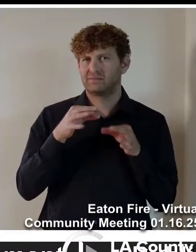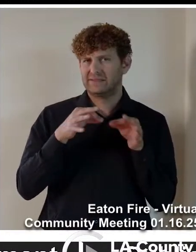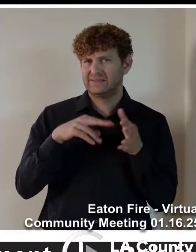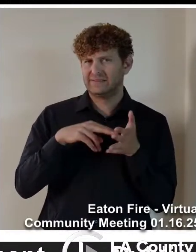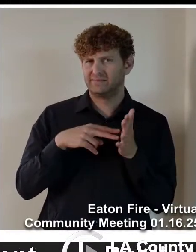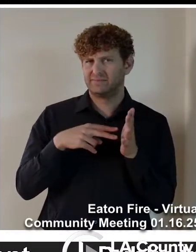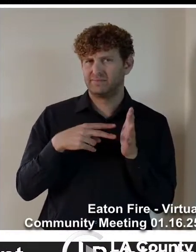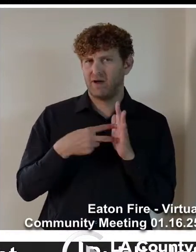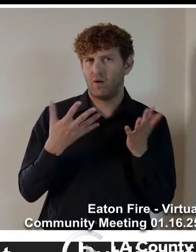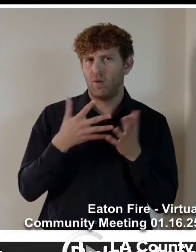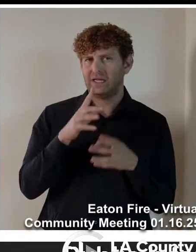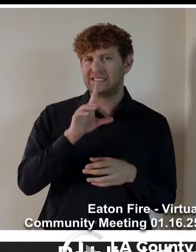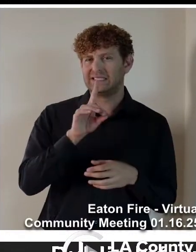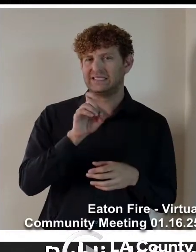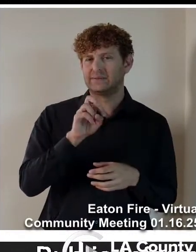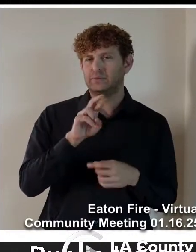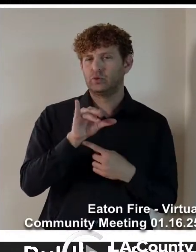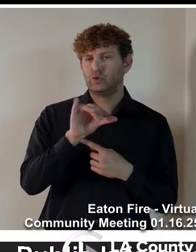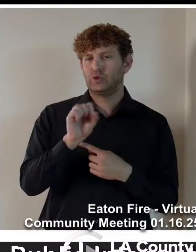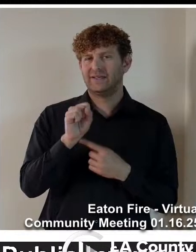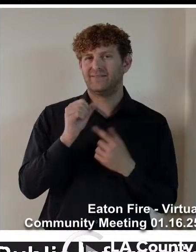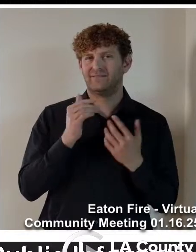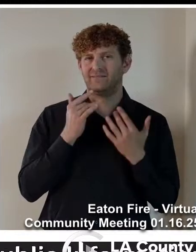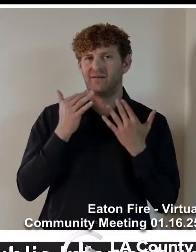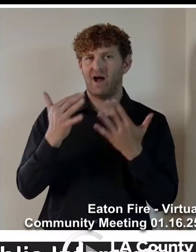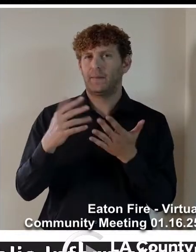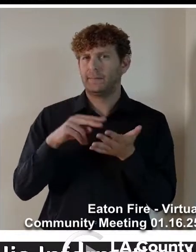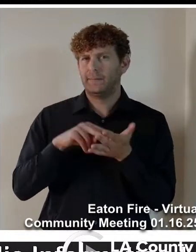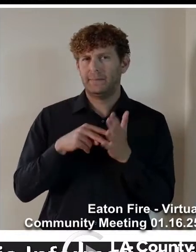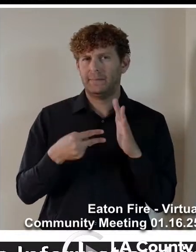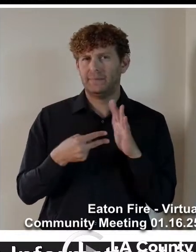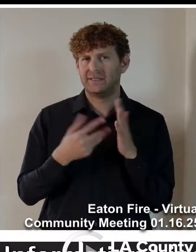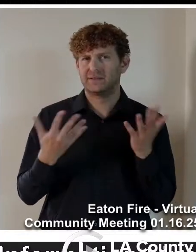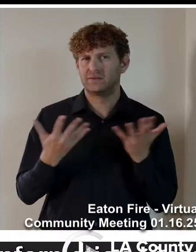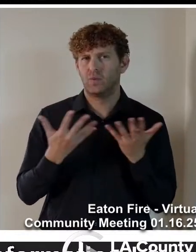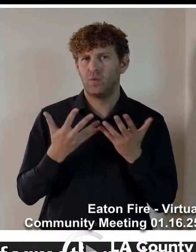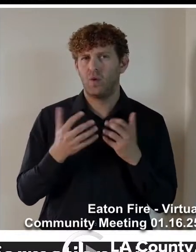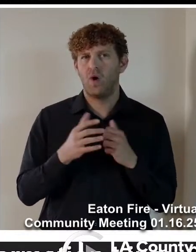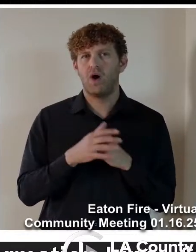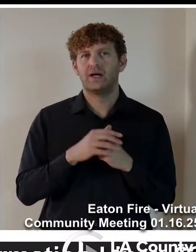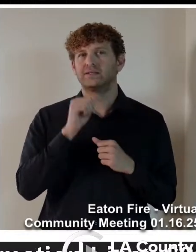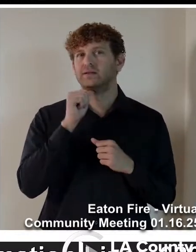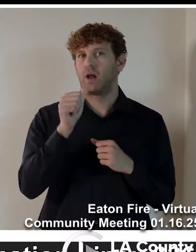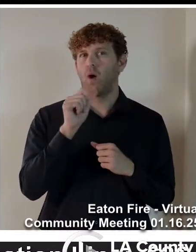debris in the fire is something other than just the vegetation. It could be,